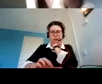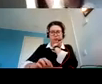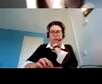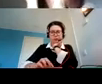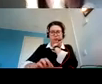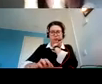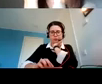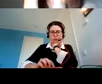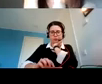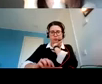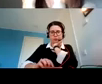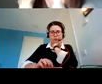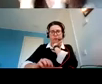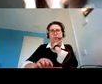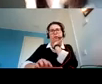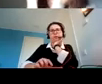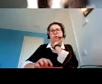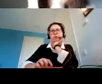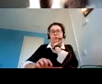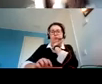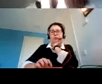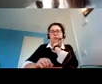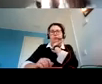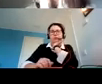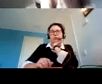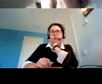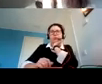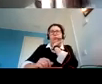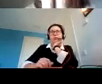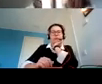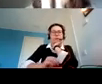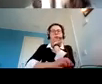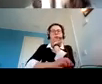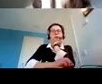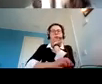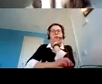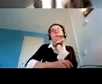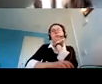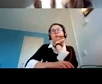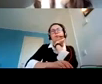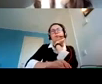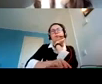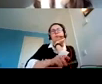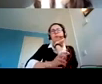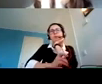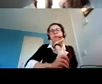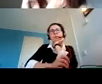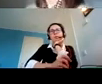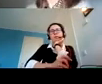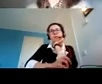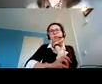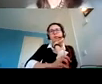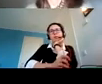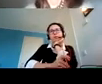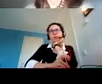2018, when the Italian government decided to go through the midterm review of the NAP, this part has been